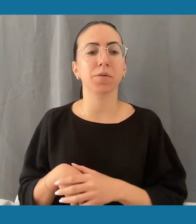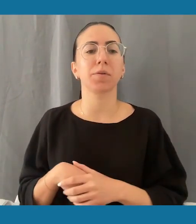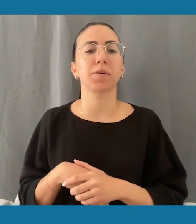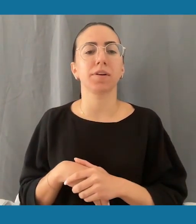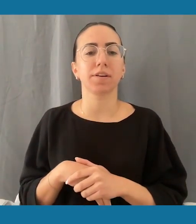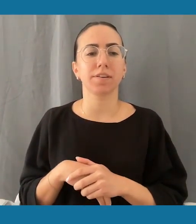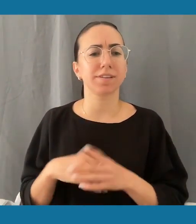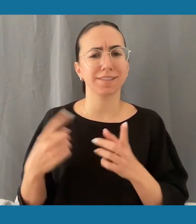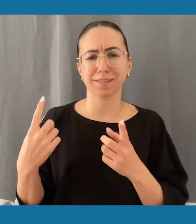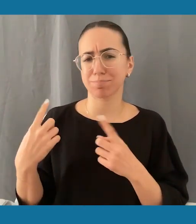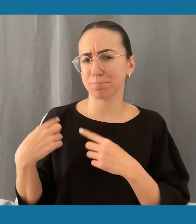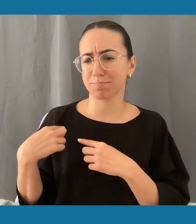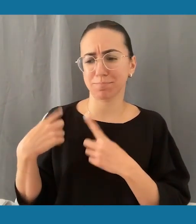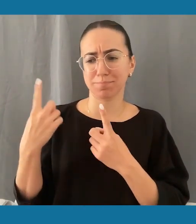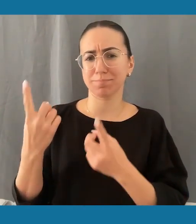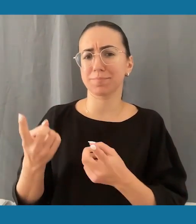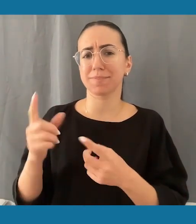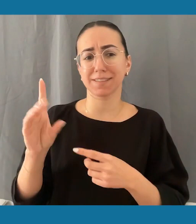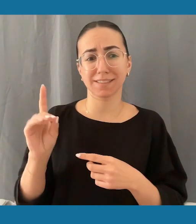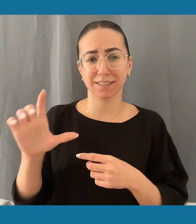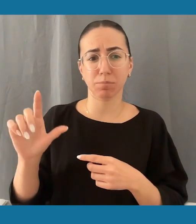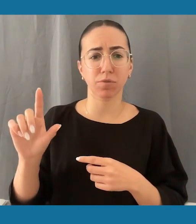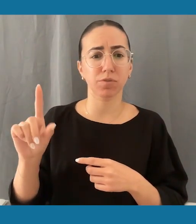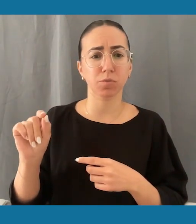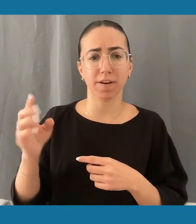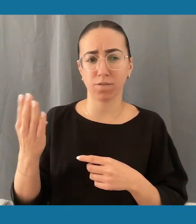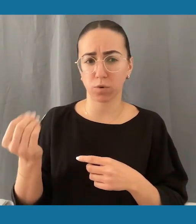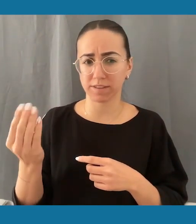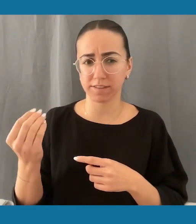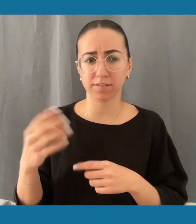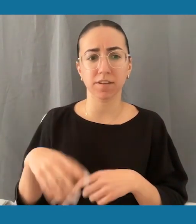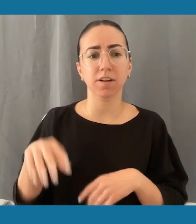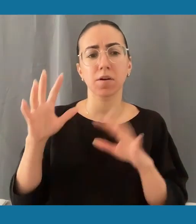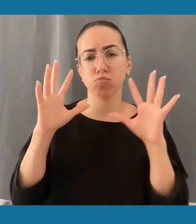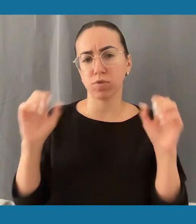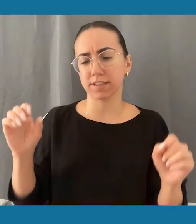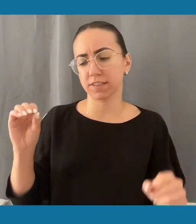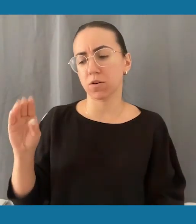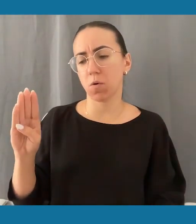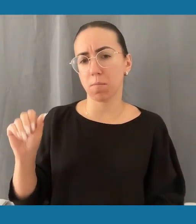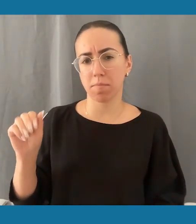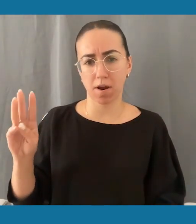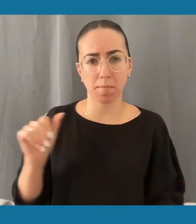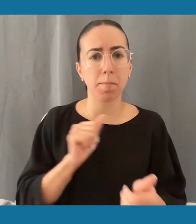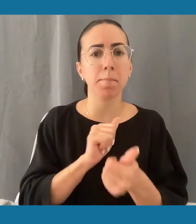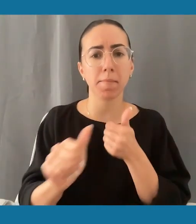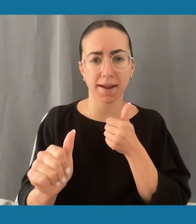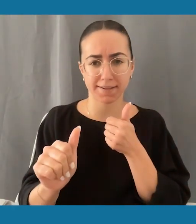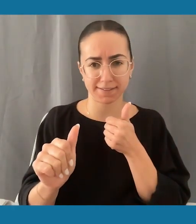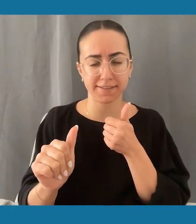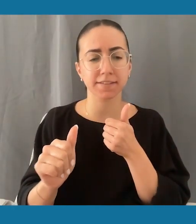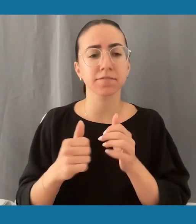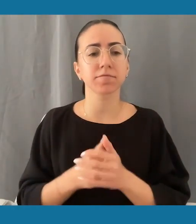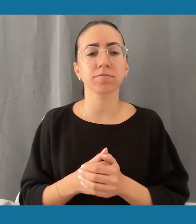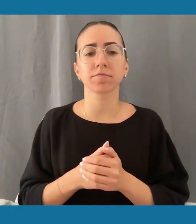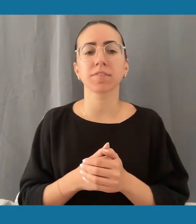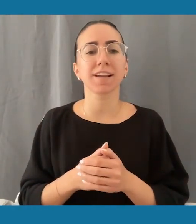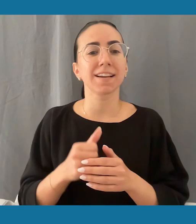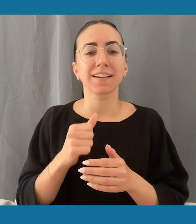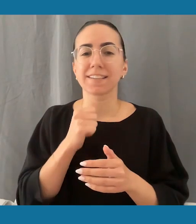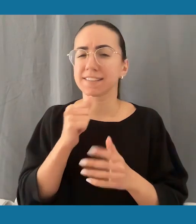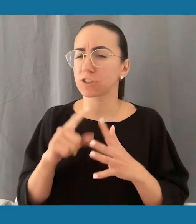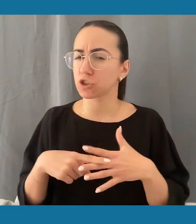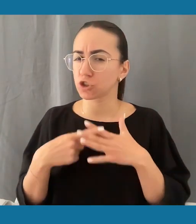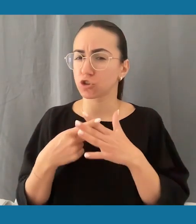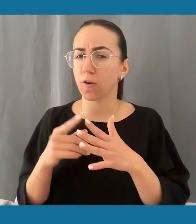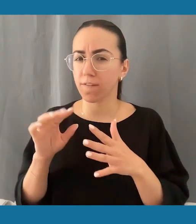around since December of 2014 when President Obama passed it into law. They didn't get started in Florida until July